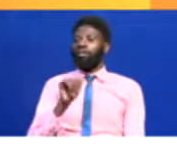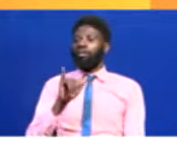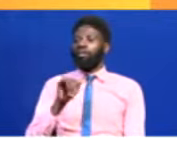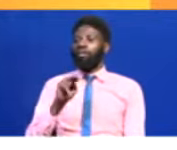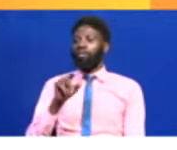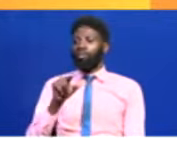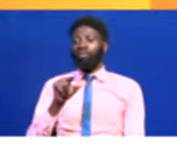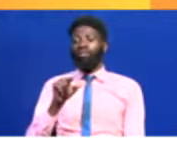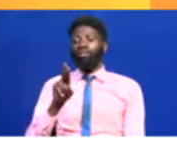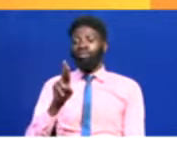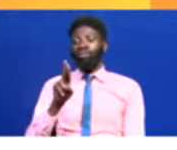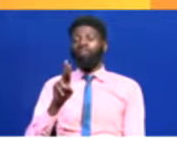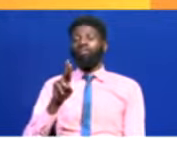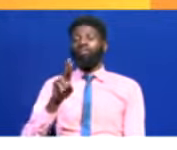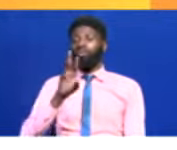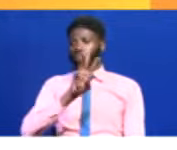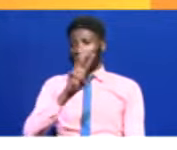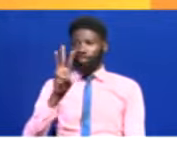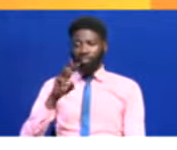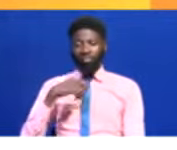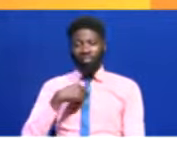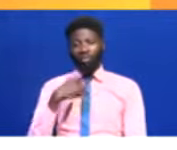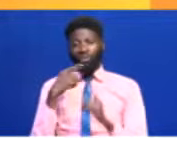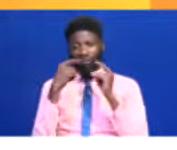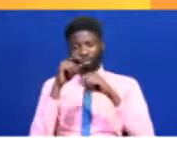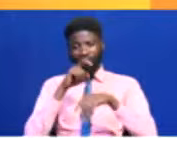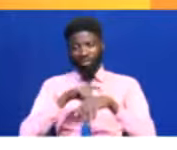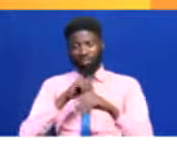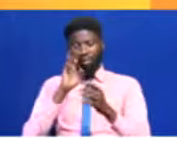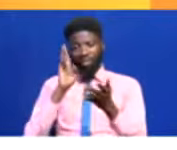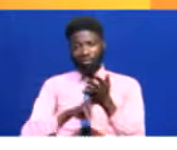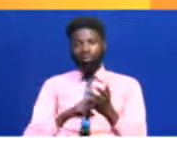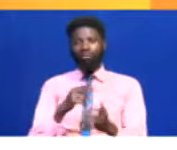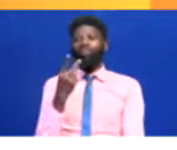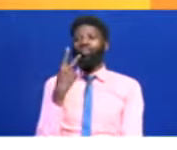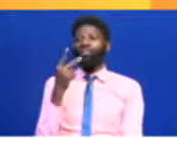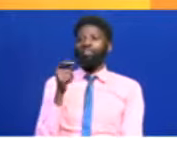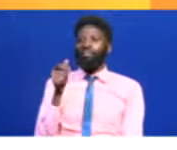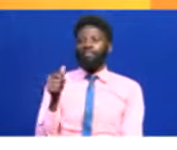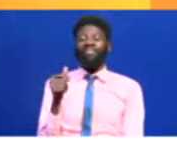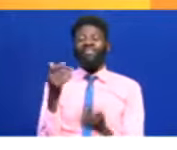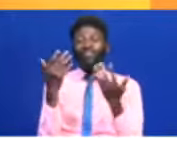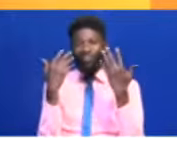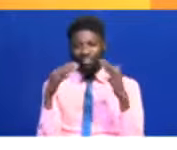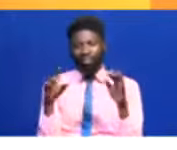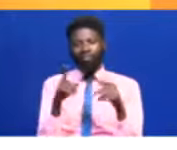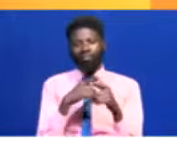said, once you register, there's a fee of 200 shillings, and after that you select